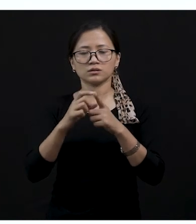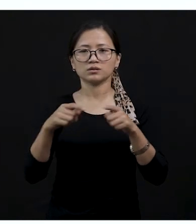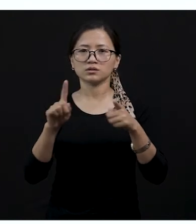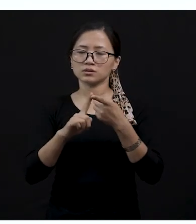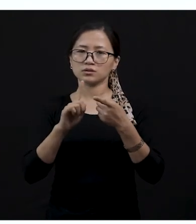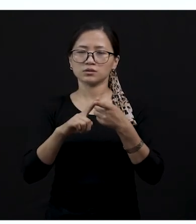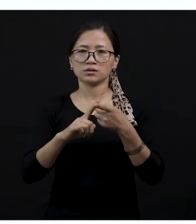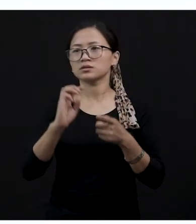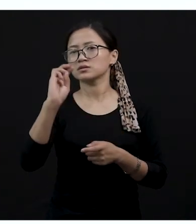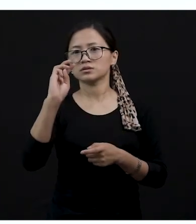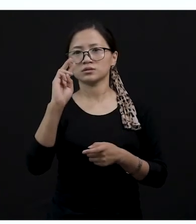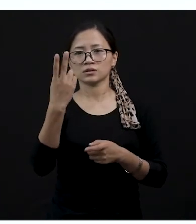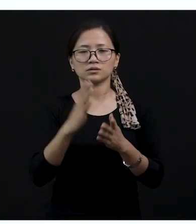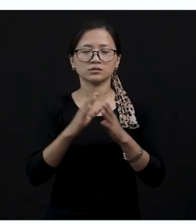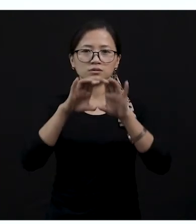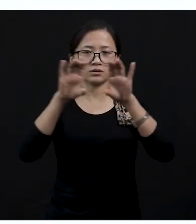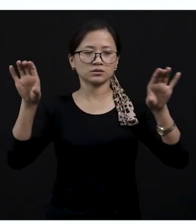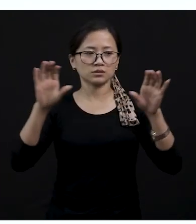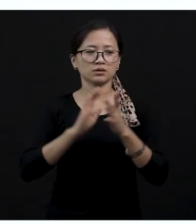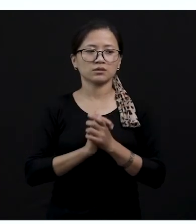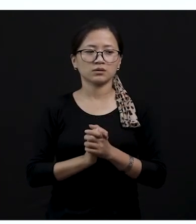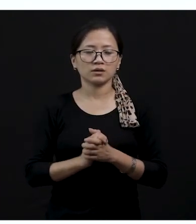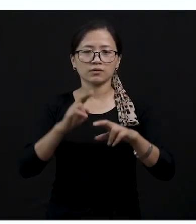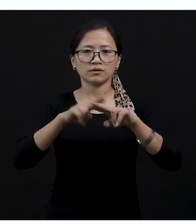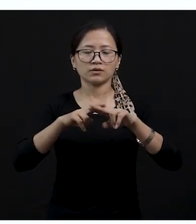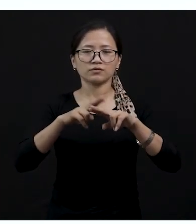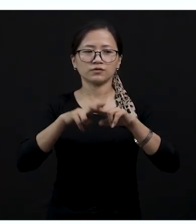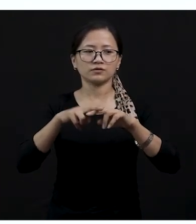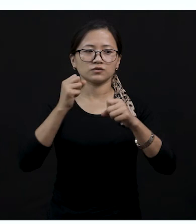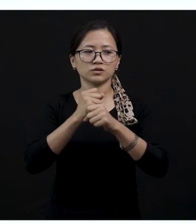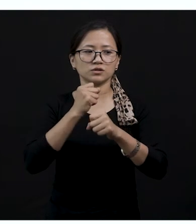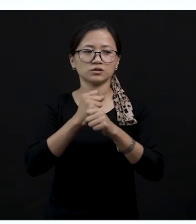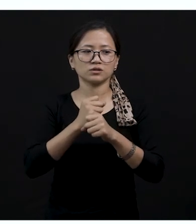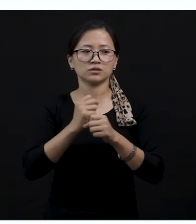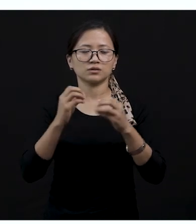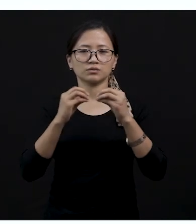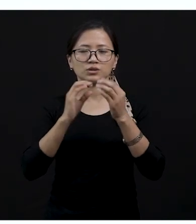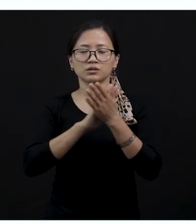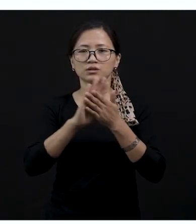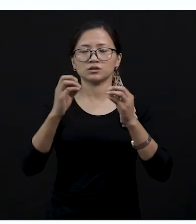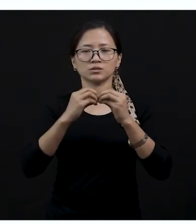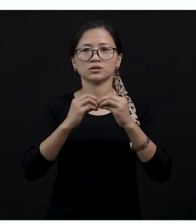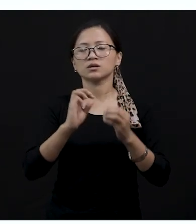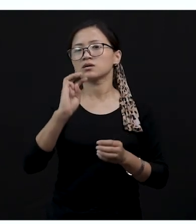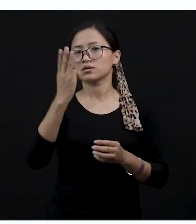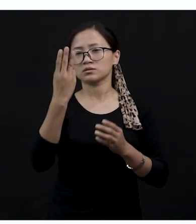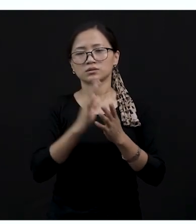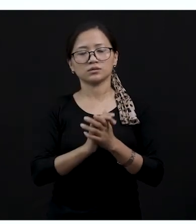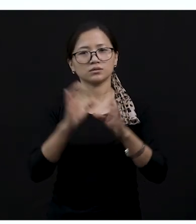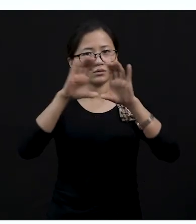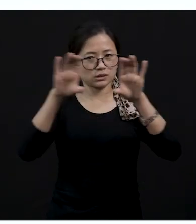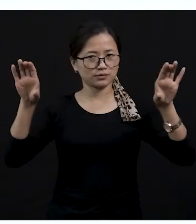D, E. This is the second stanza. Now next is F, G, B, H, P. This is the